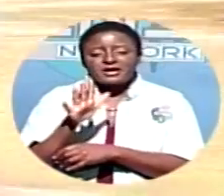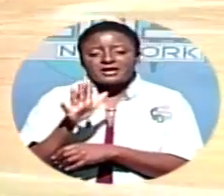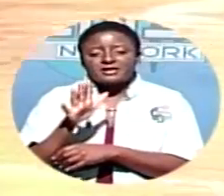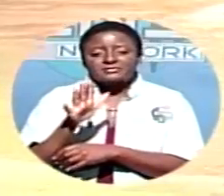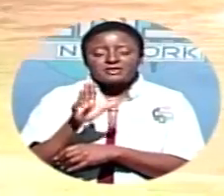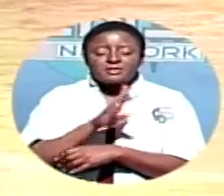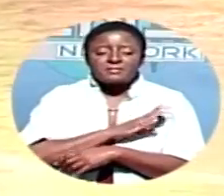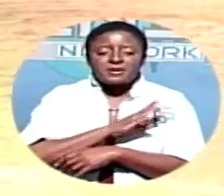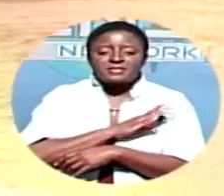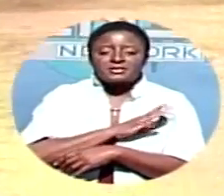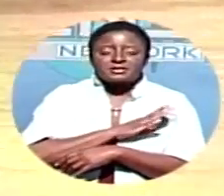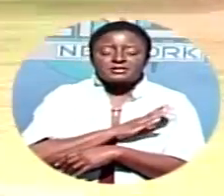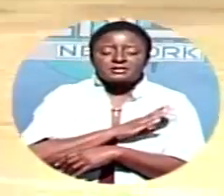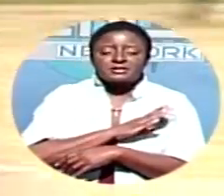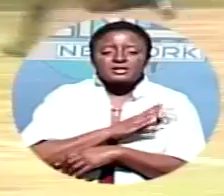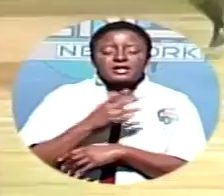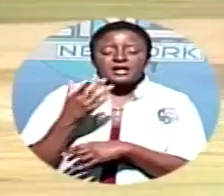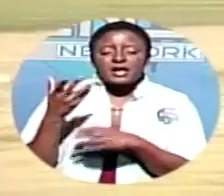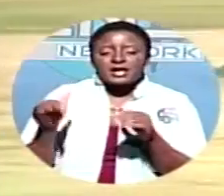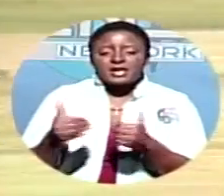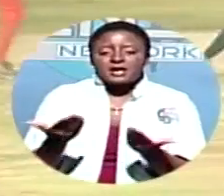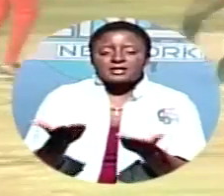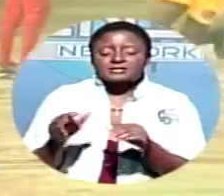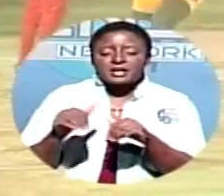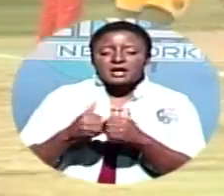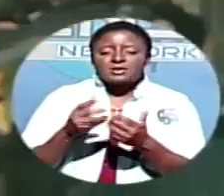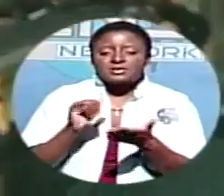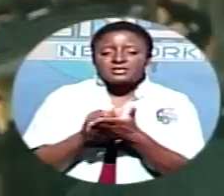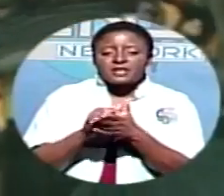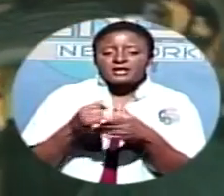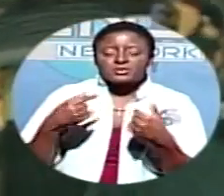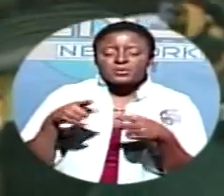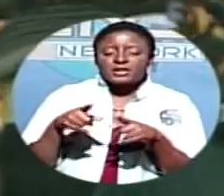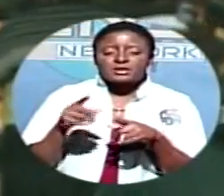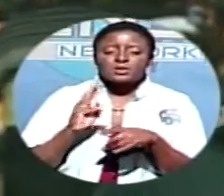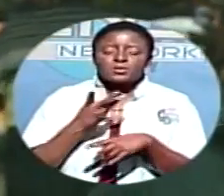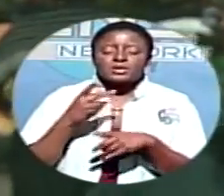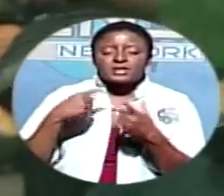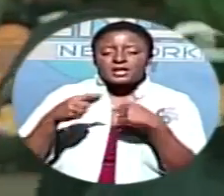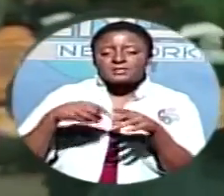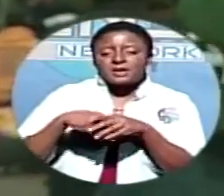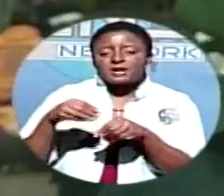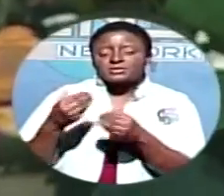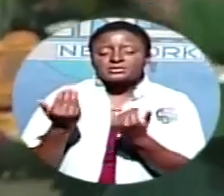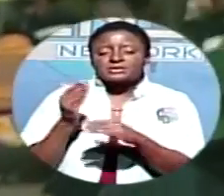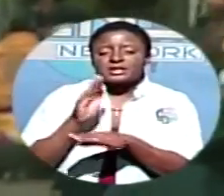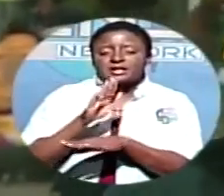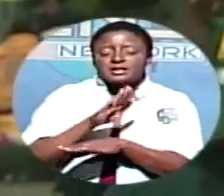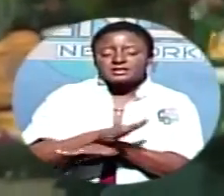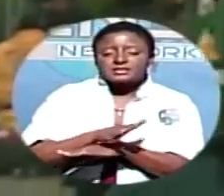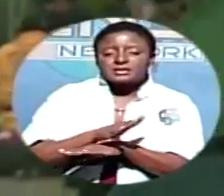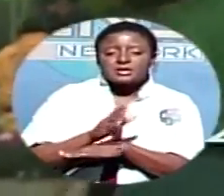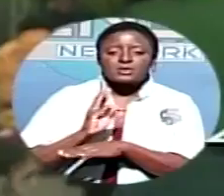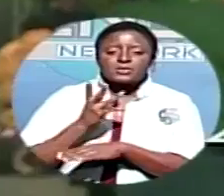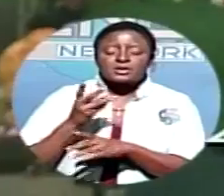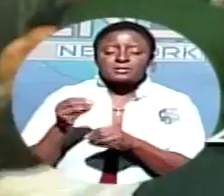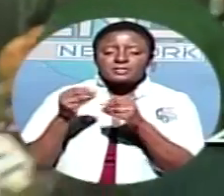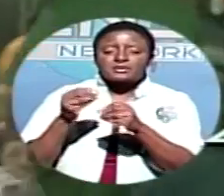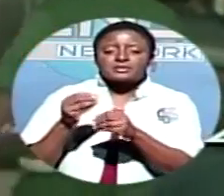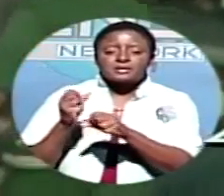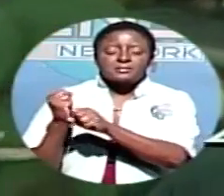with a pair of hits. And here's how that went. We came out tonight, we put the bat on the ball. We